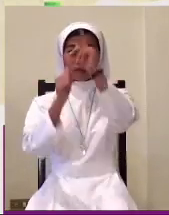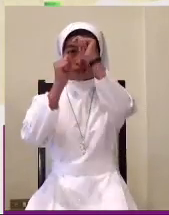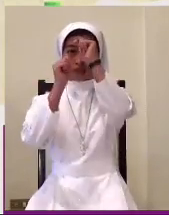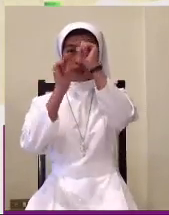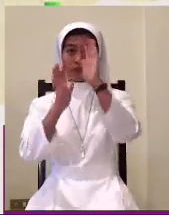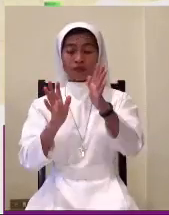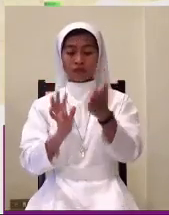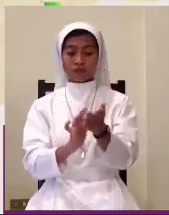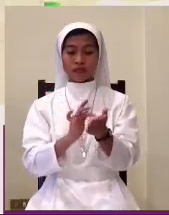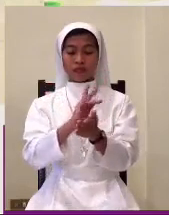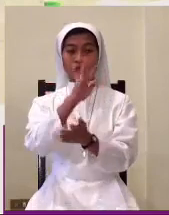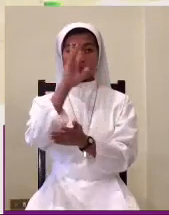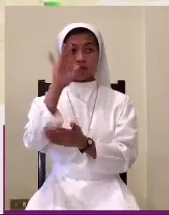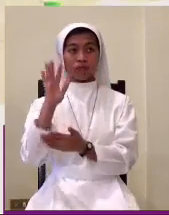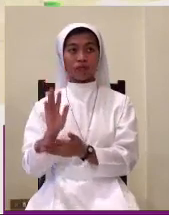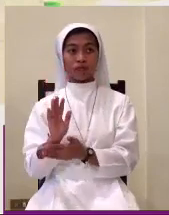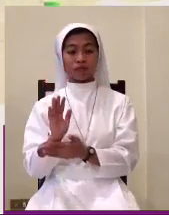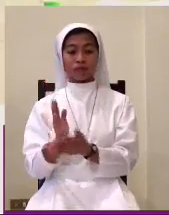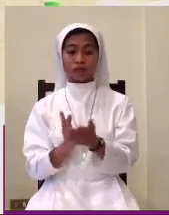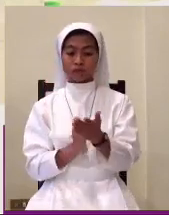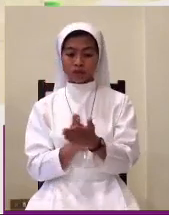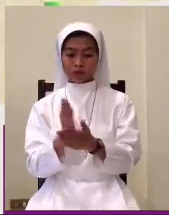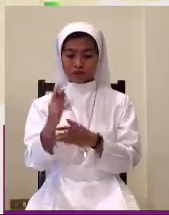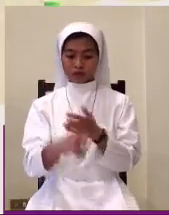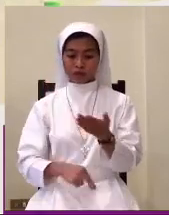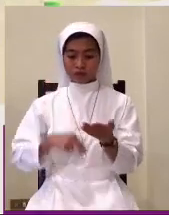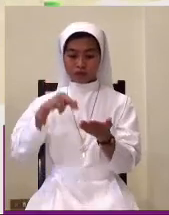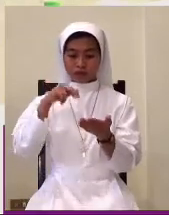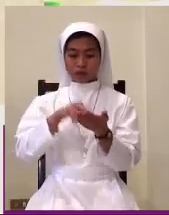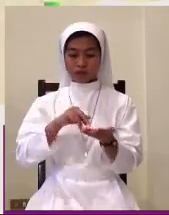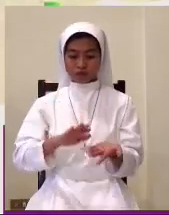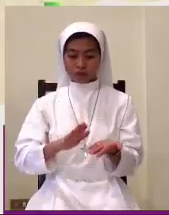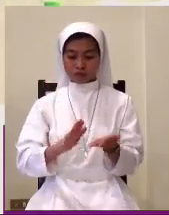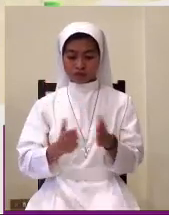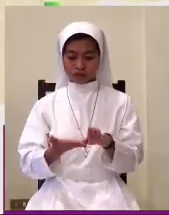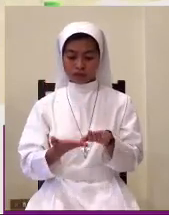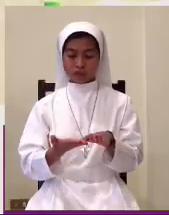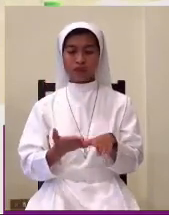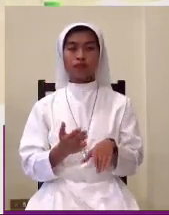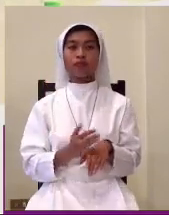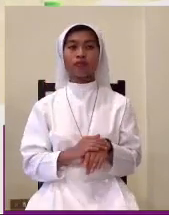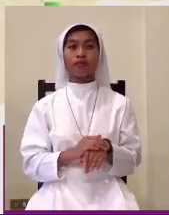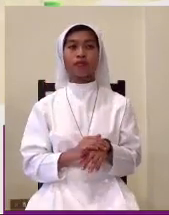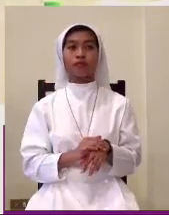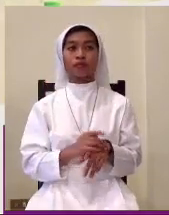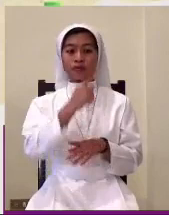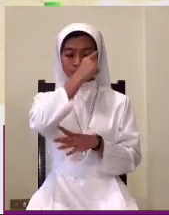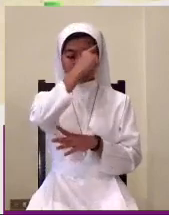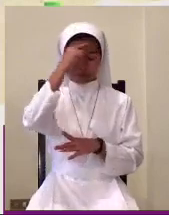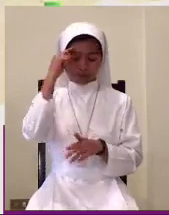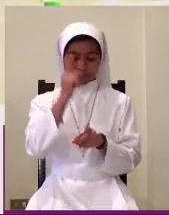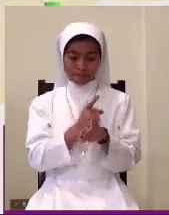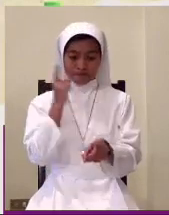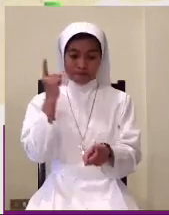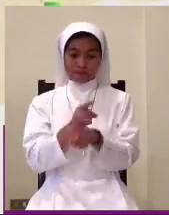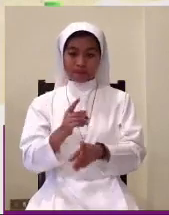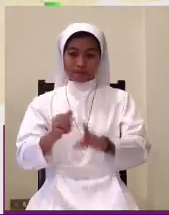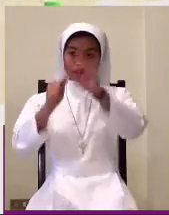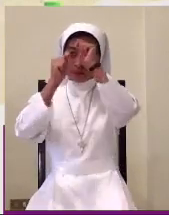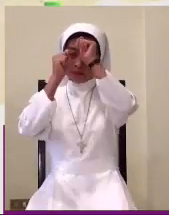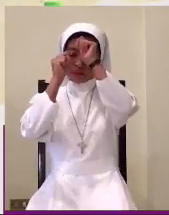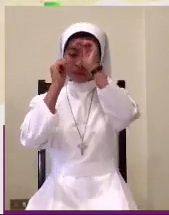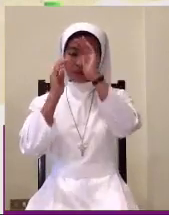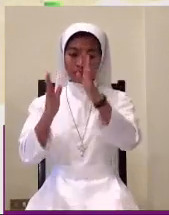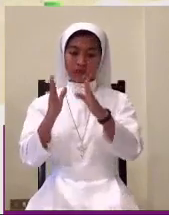back to life. And rightly so, because it is the Father who created us, the Father who